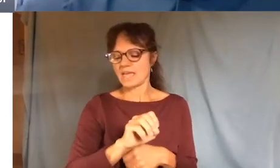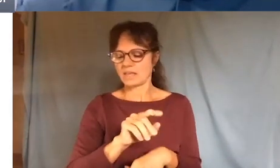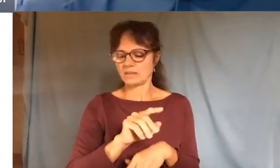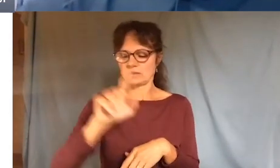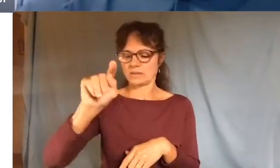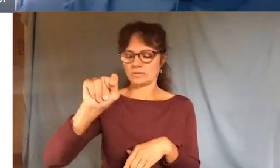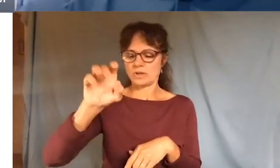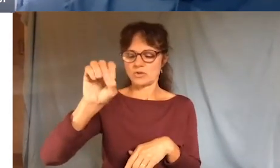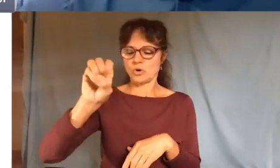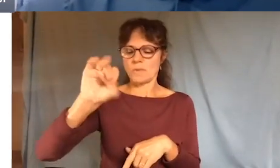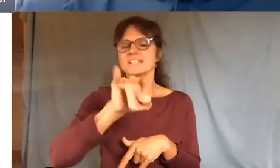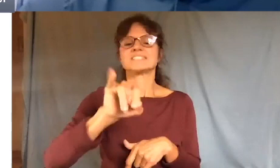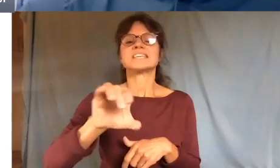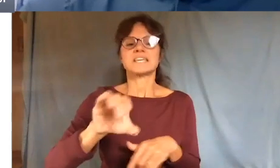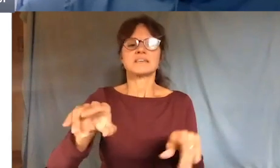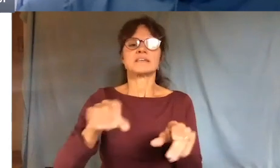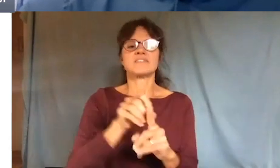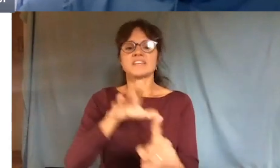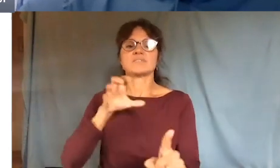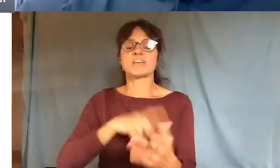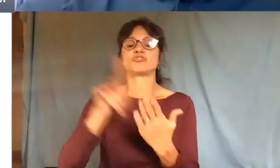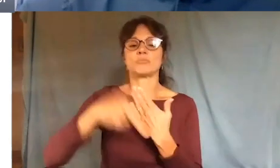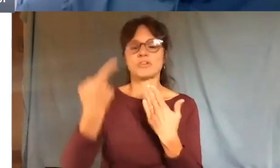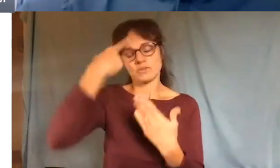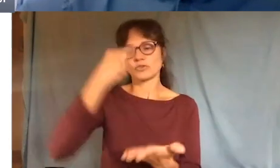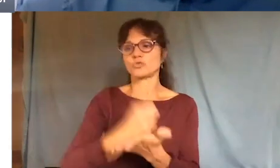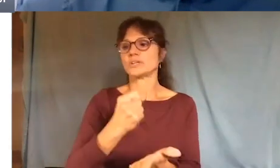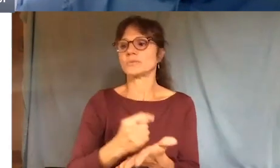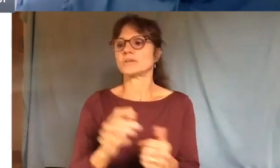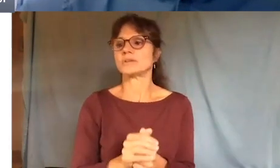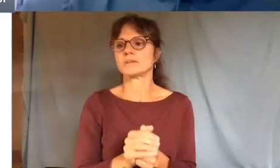the Treatment Access Expansion Project. Marianne?